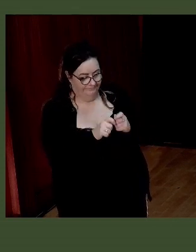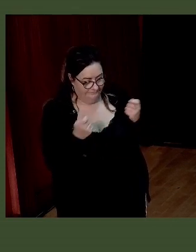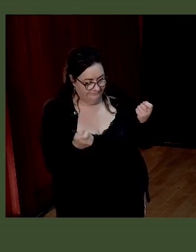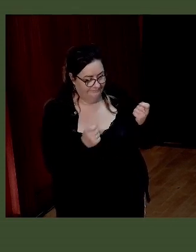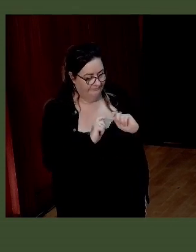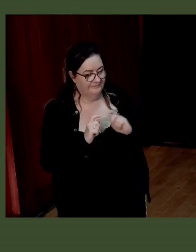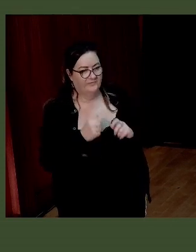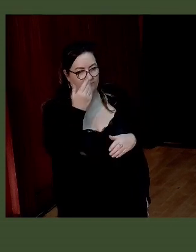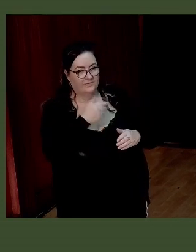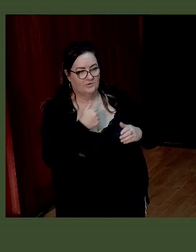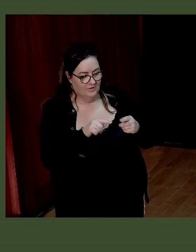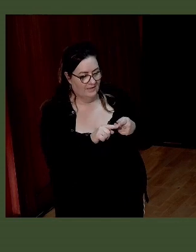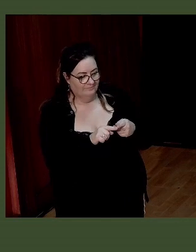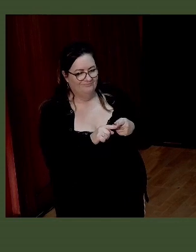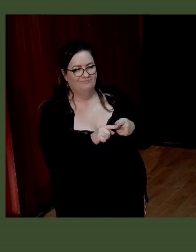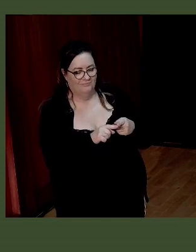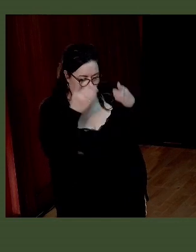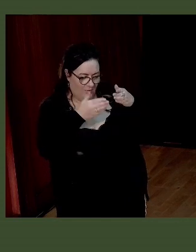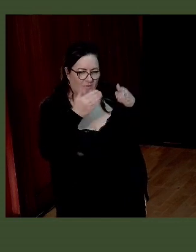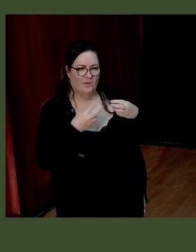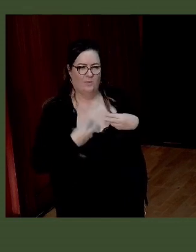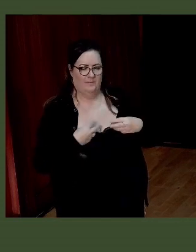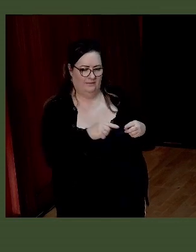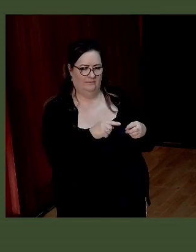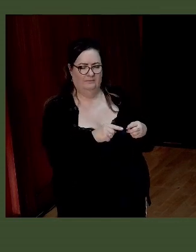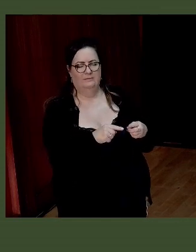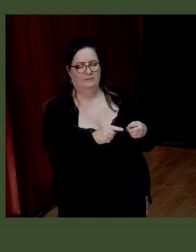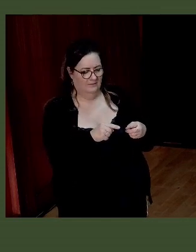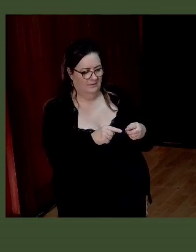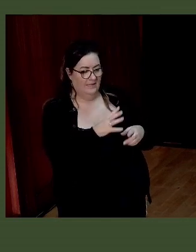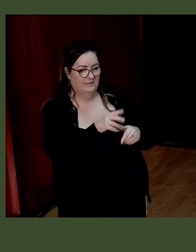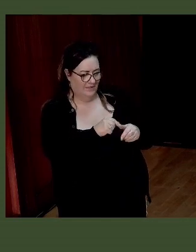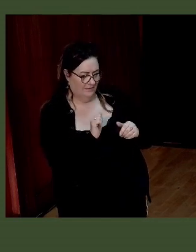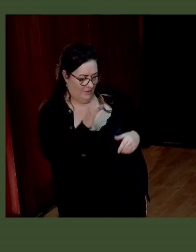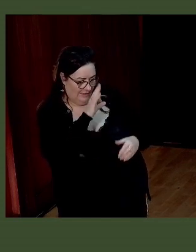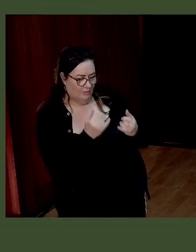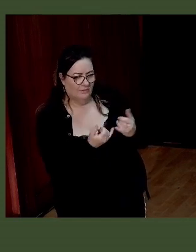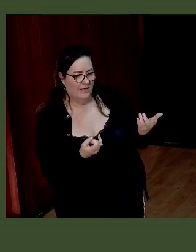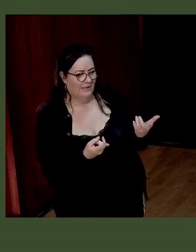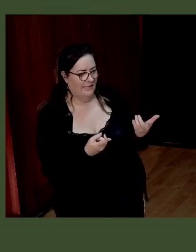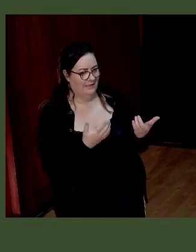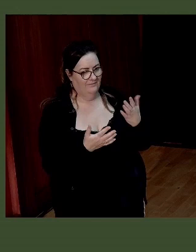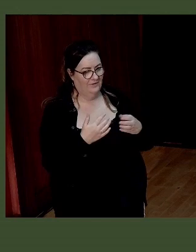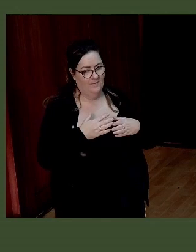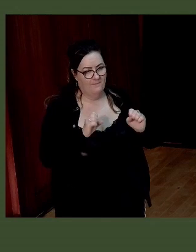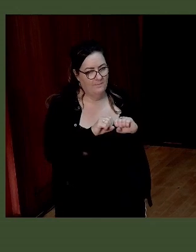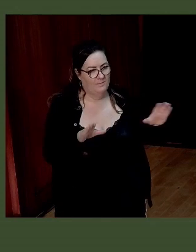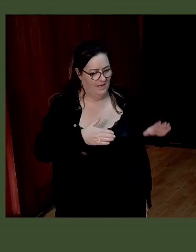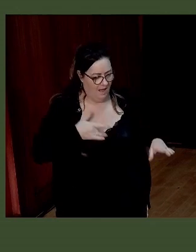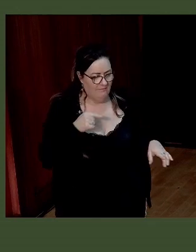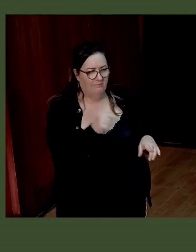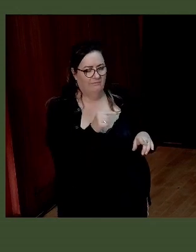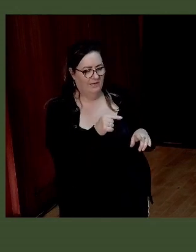pamphlets and literature that there is a growing focus on woman, on women, in particular their appearance and presence in public life, which